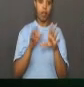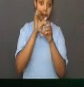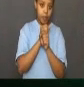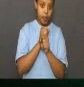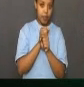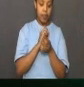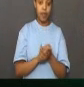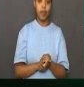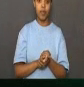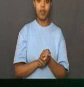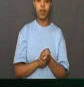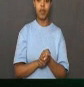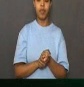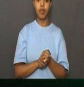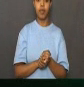Time's up.